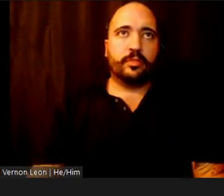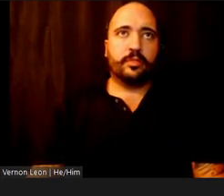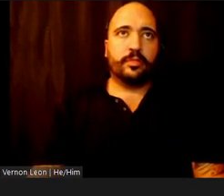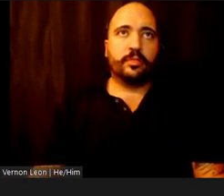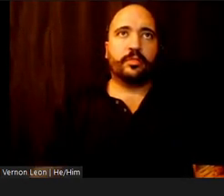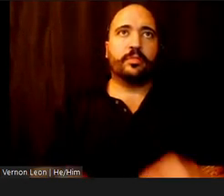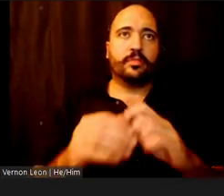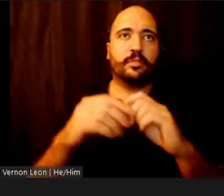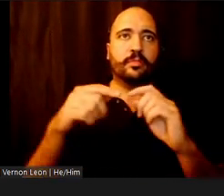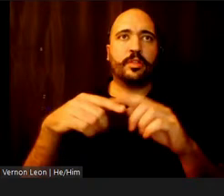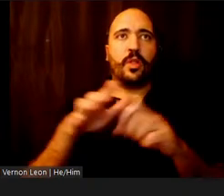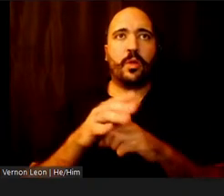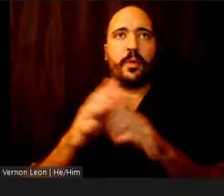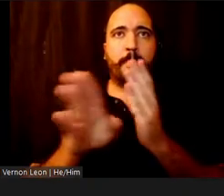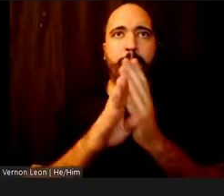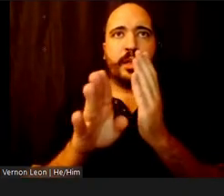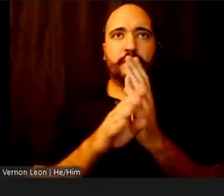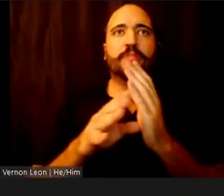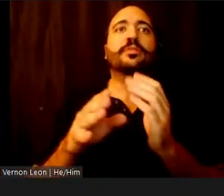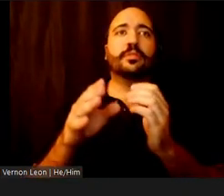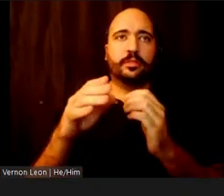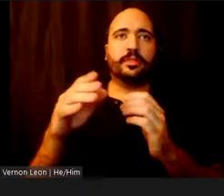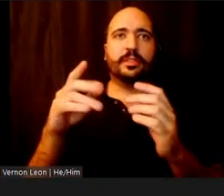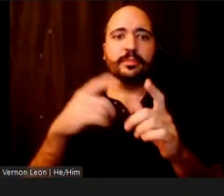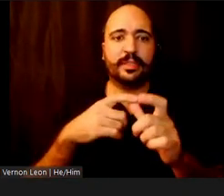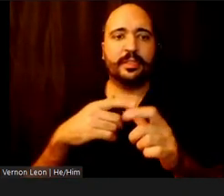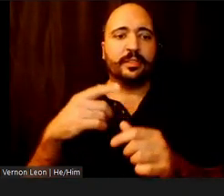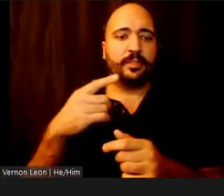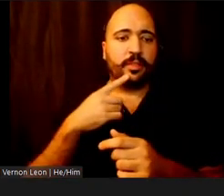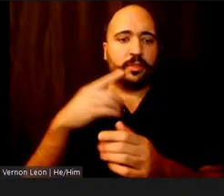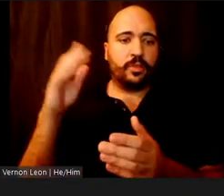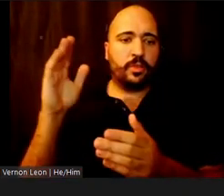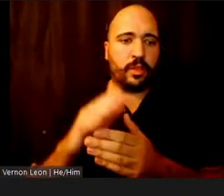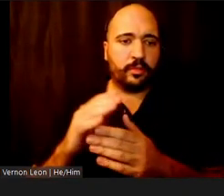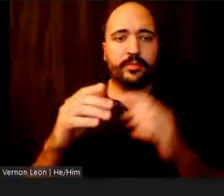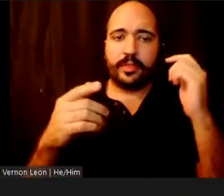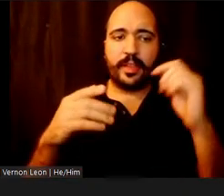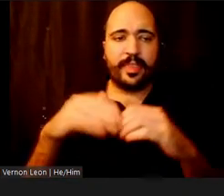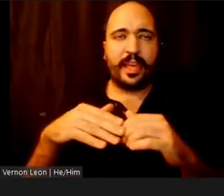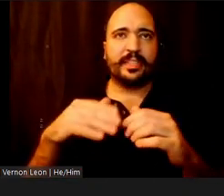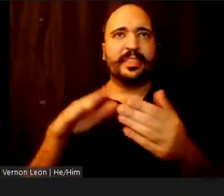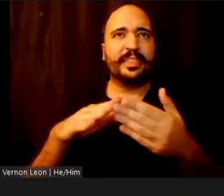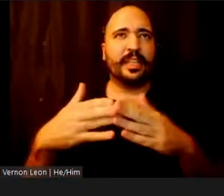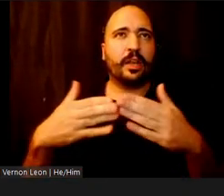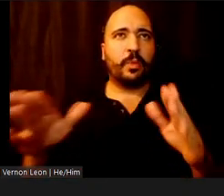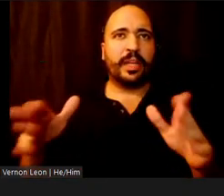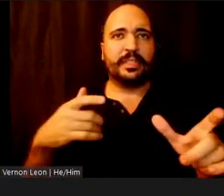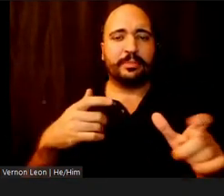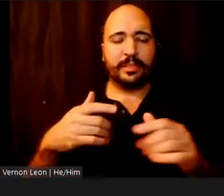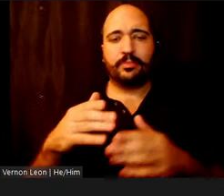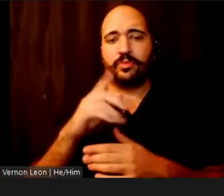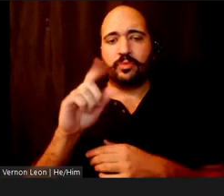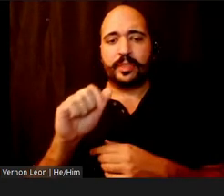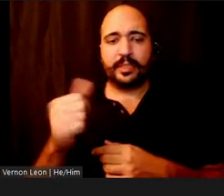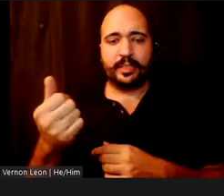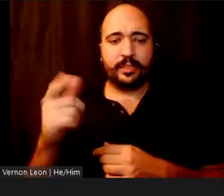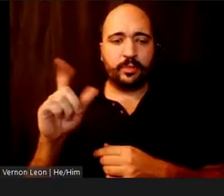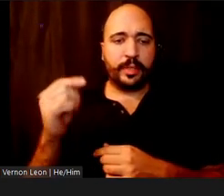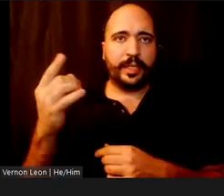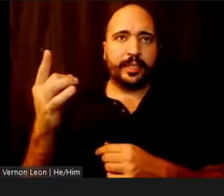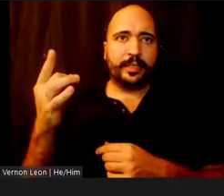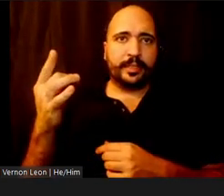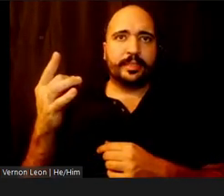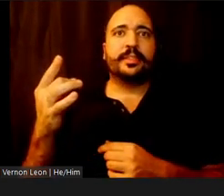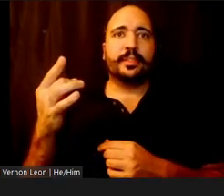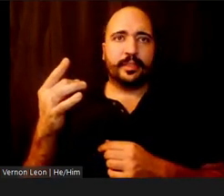Local bus speeds in Manhattan are on average 7% slower than city-wide speeds. Between 2010 and 2018, travel speeds